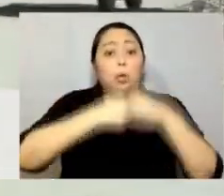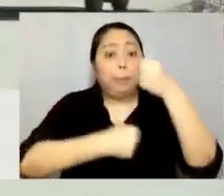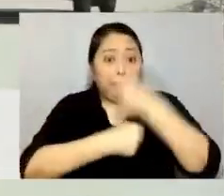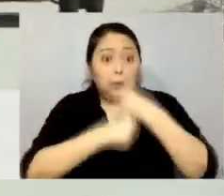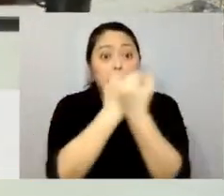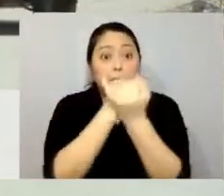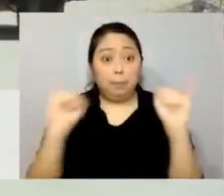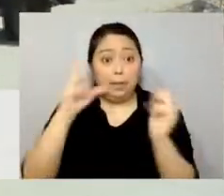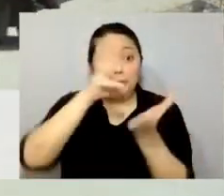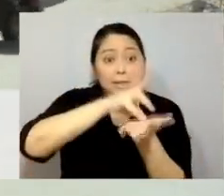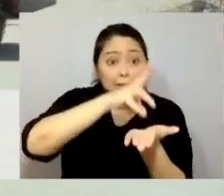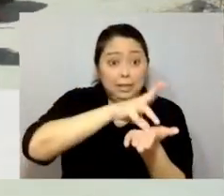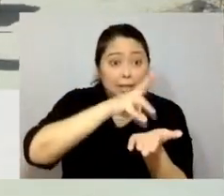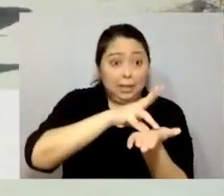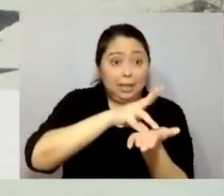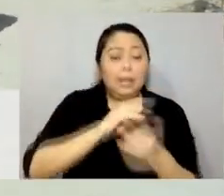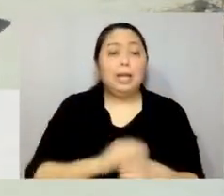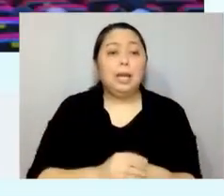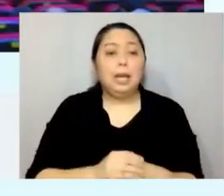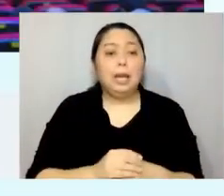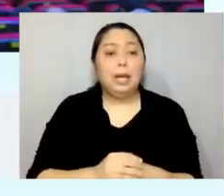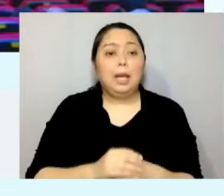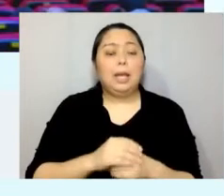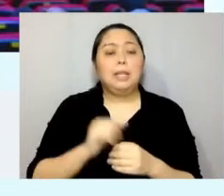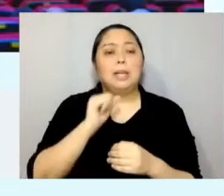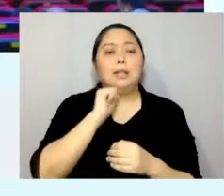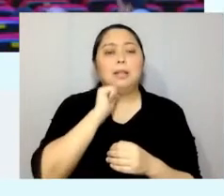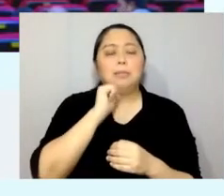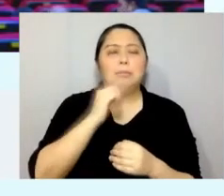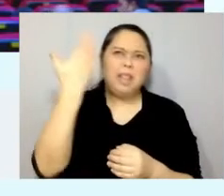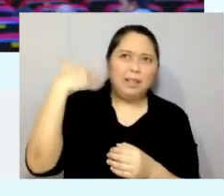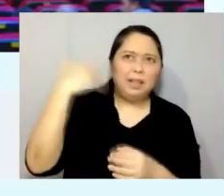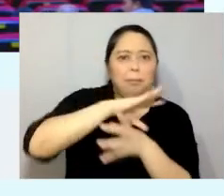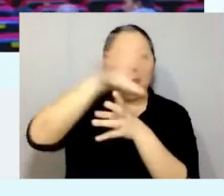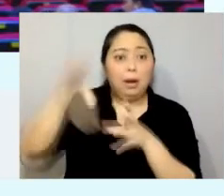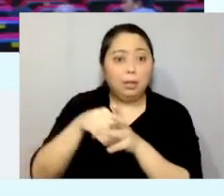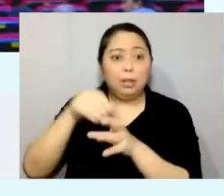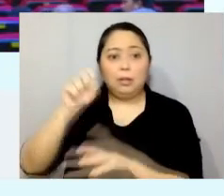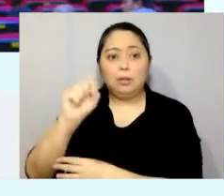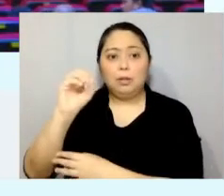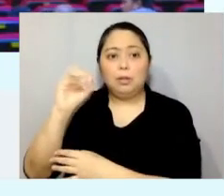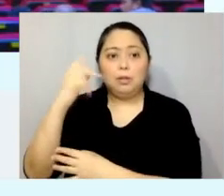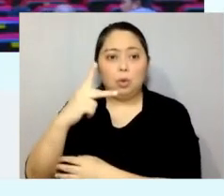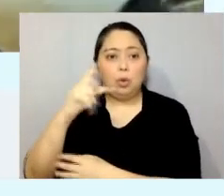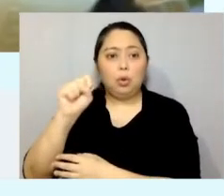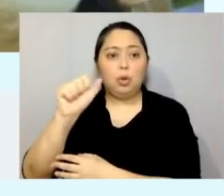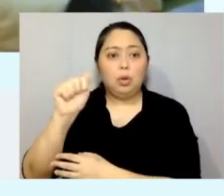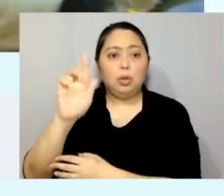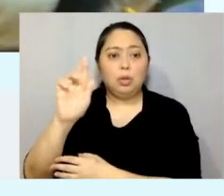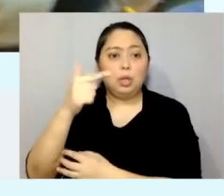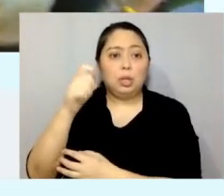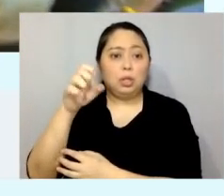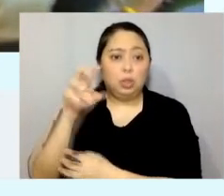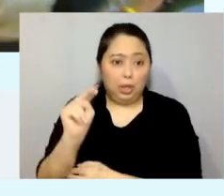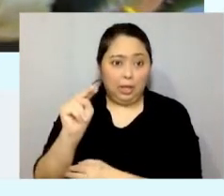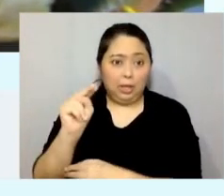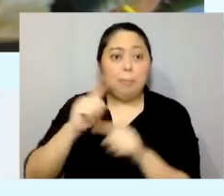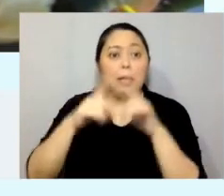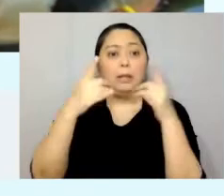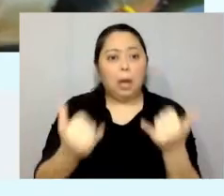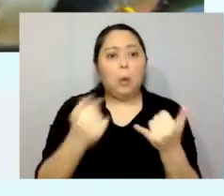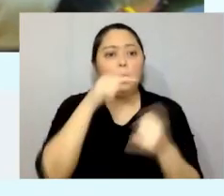but used to belong to Soksorjen in BARM. She had filed a petition before the Supreme Court questioning the results of the